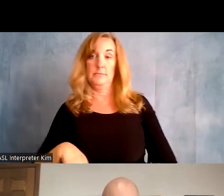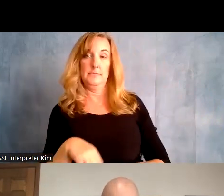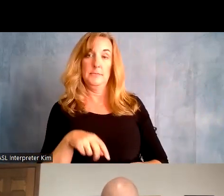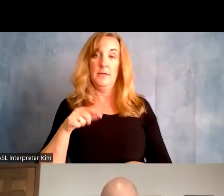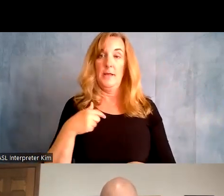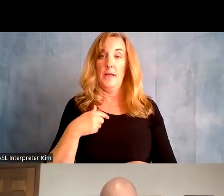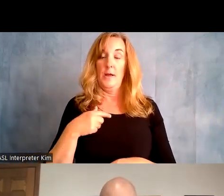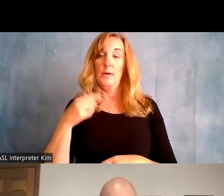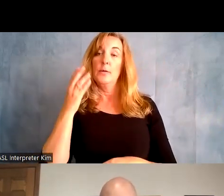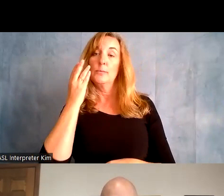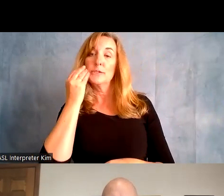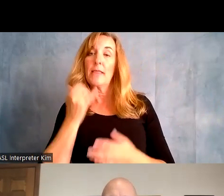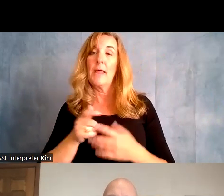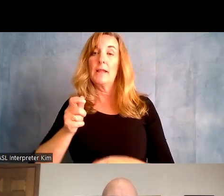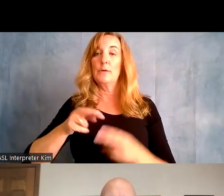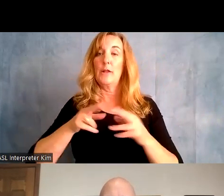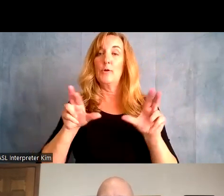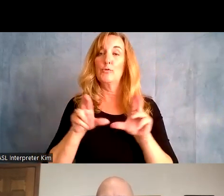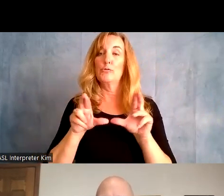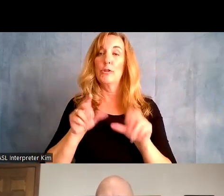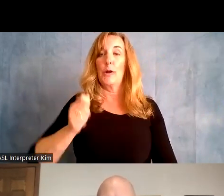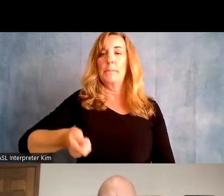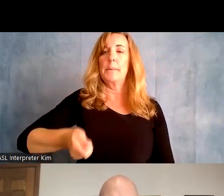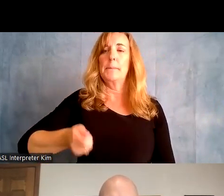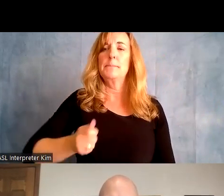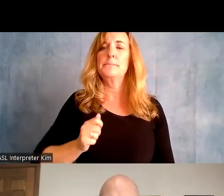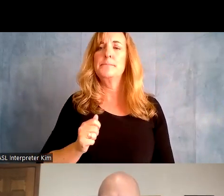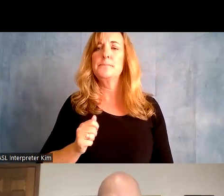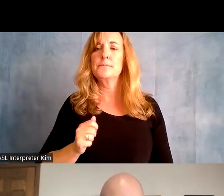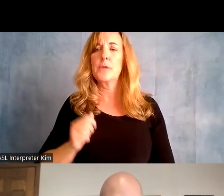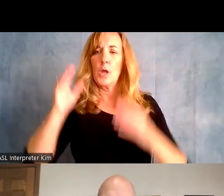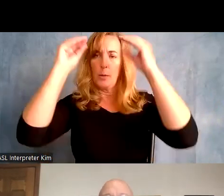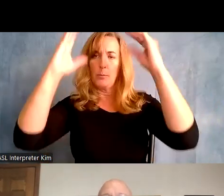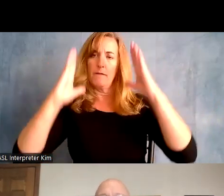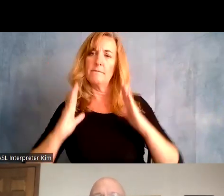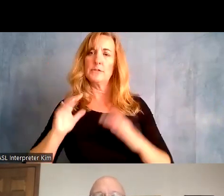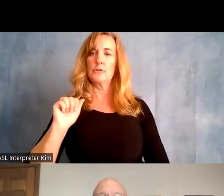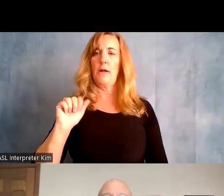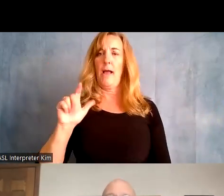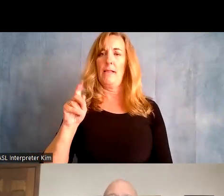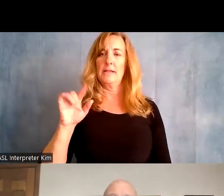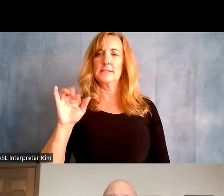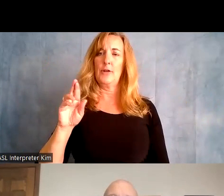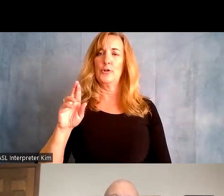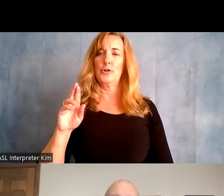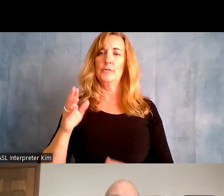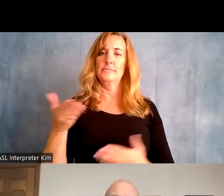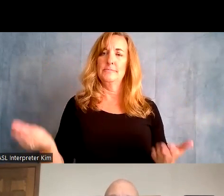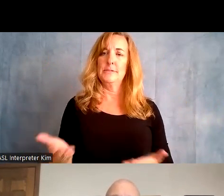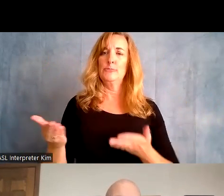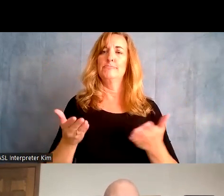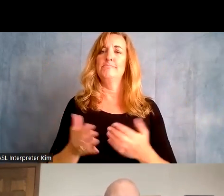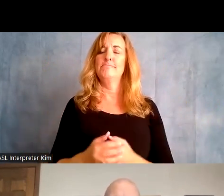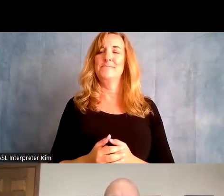ruler tapping on the podium, and said, "Professor Alexander, at your service." And I think just the way